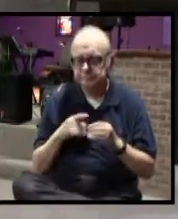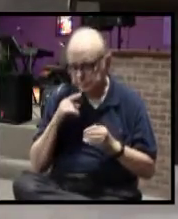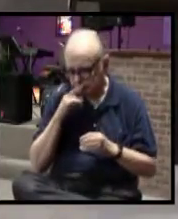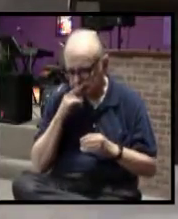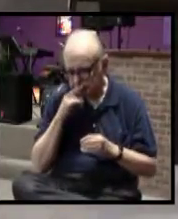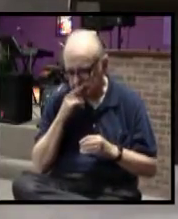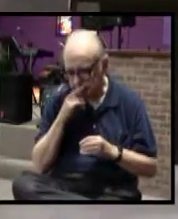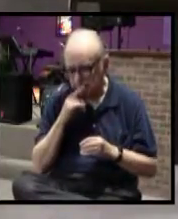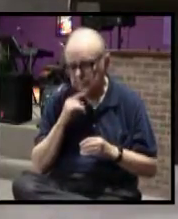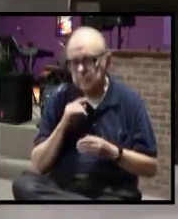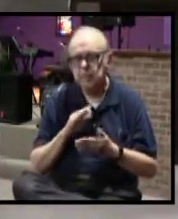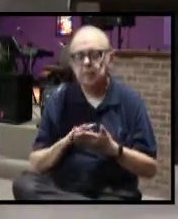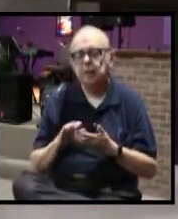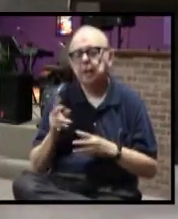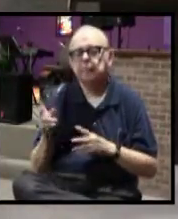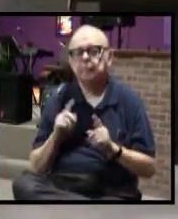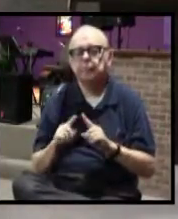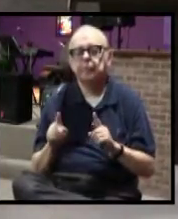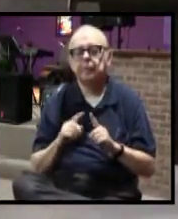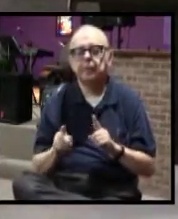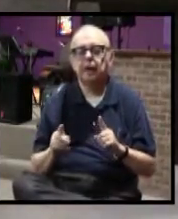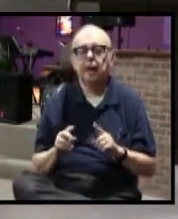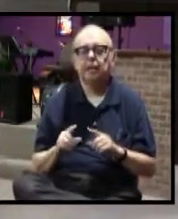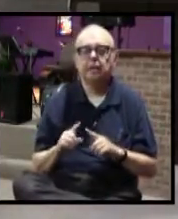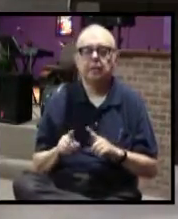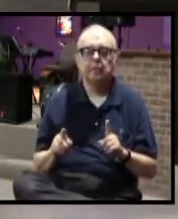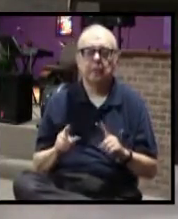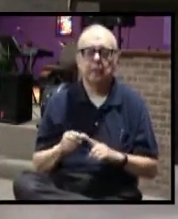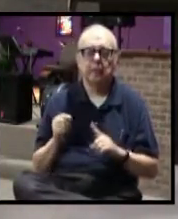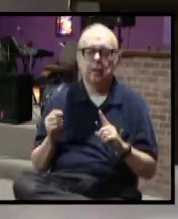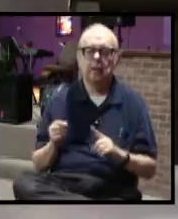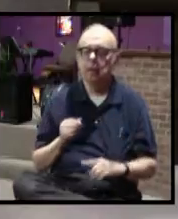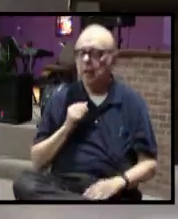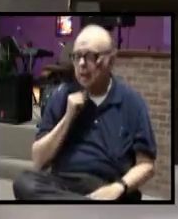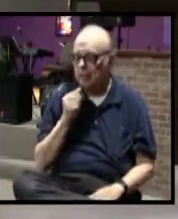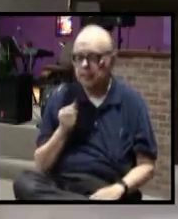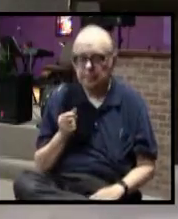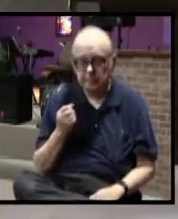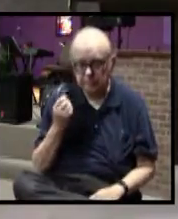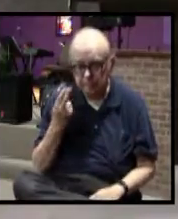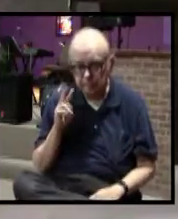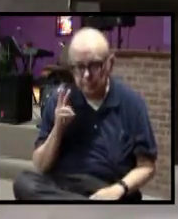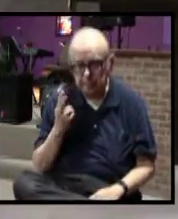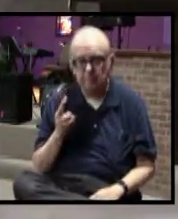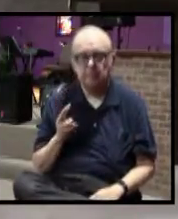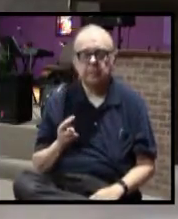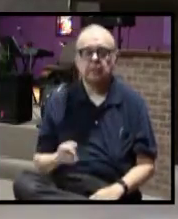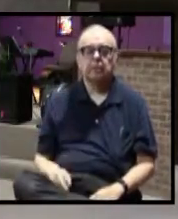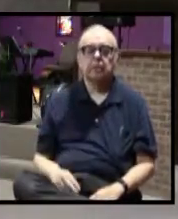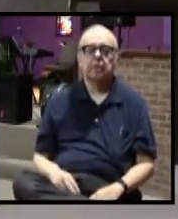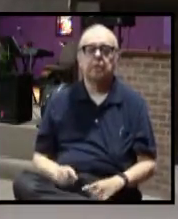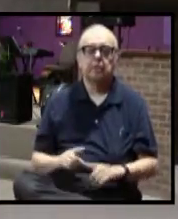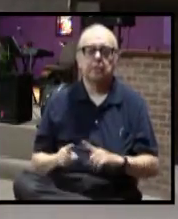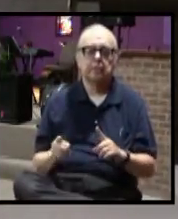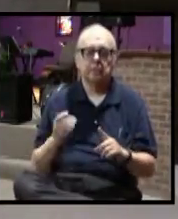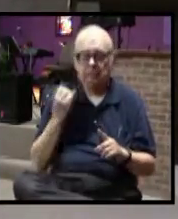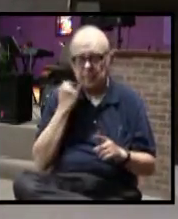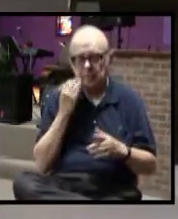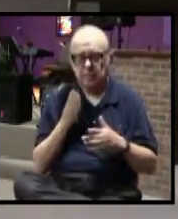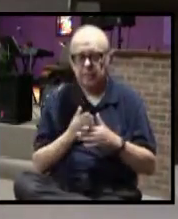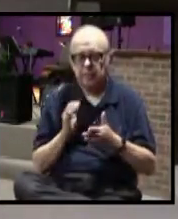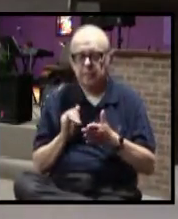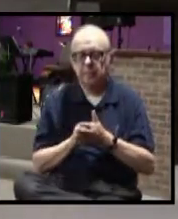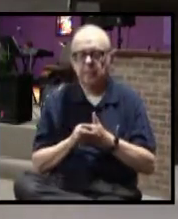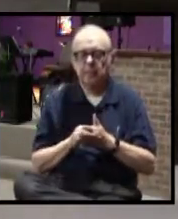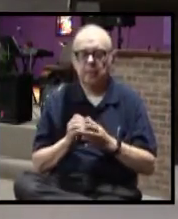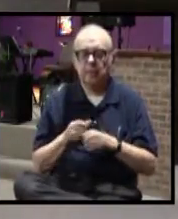We're not used to hearing about kids being kind to those that are different and unique. I'm not so naive that I think this post is going to change the world.